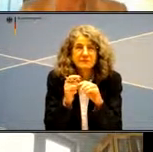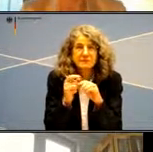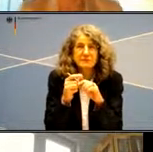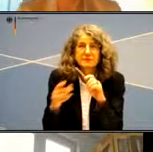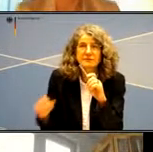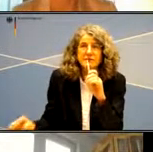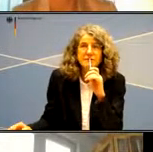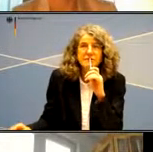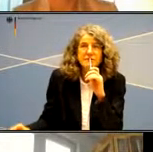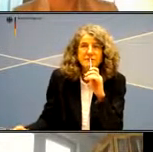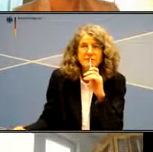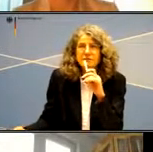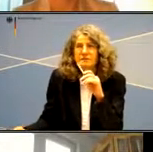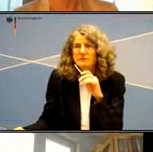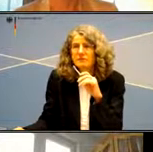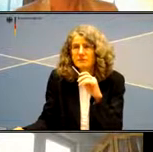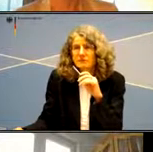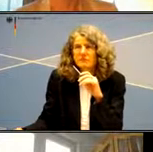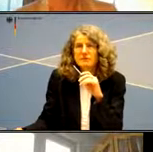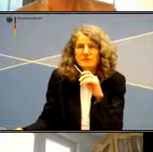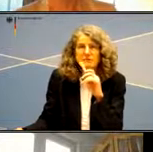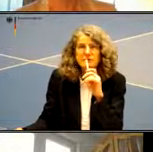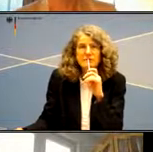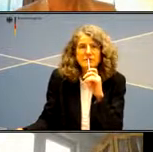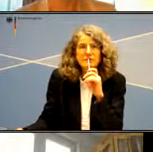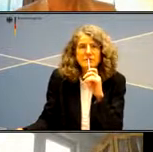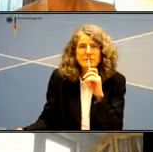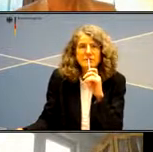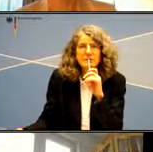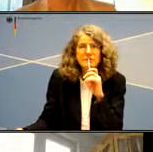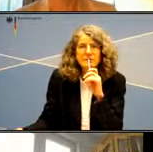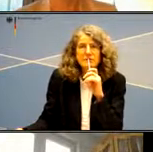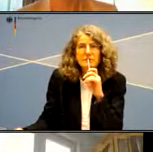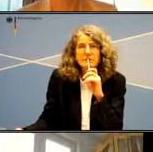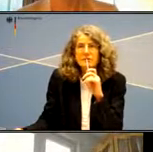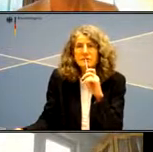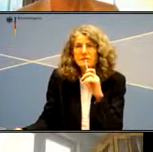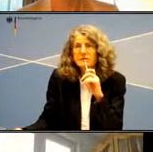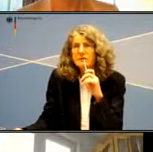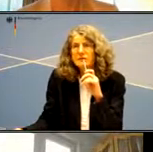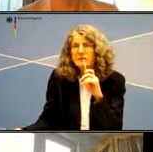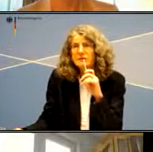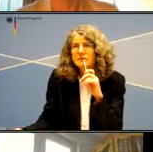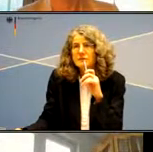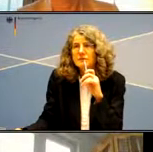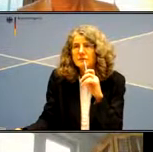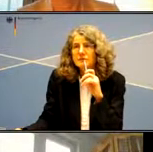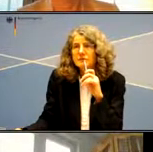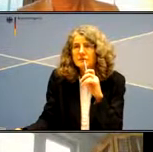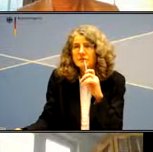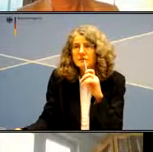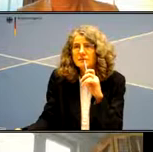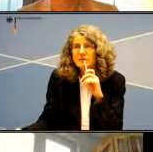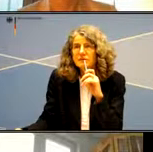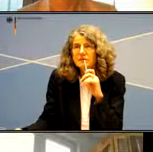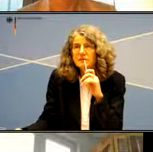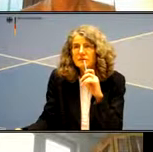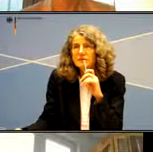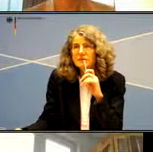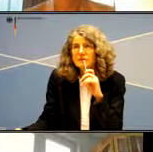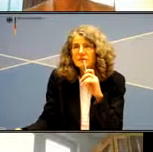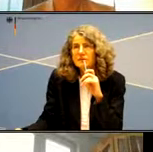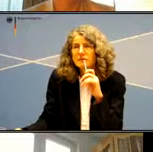find our own way forward, instead of putting it into a kind of a